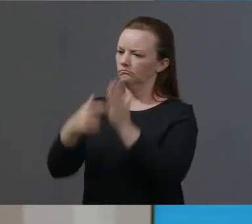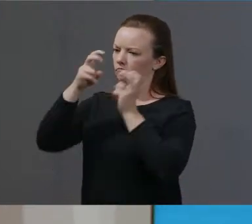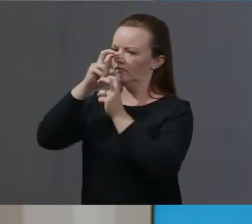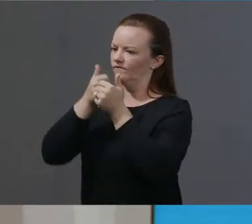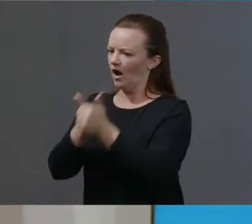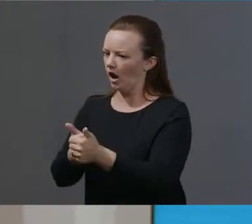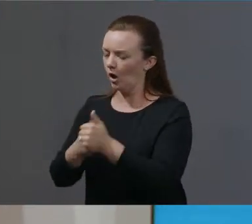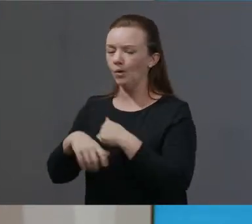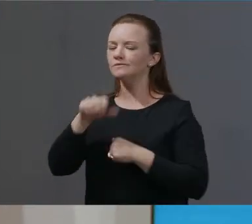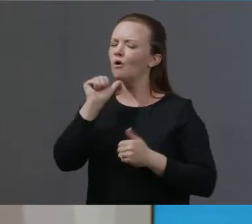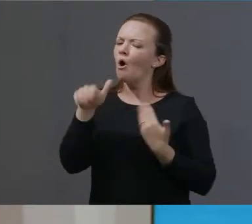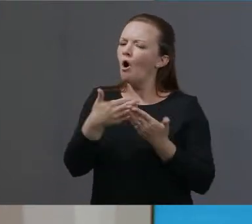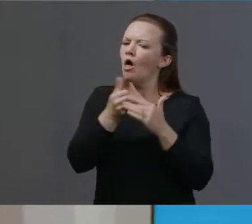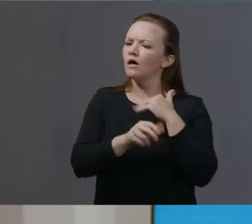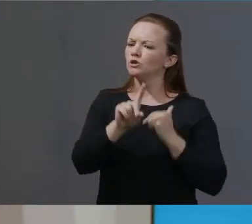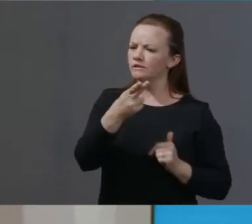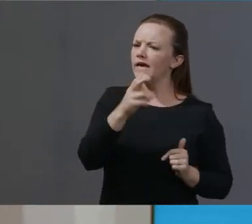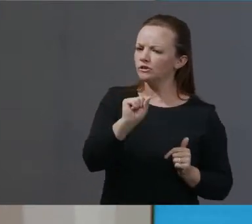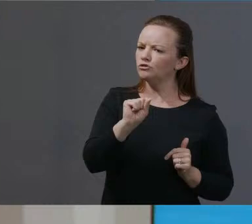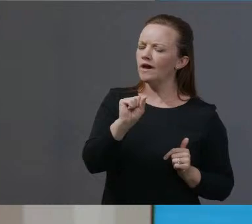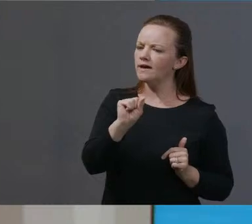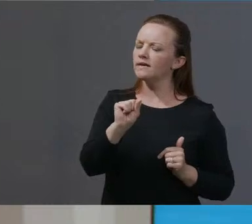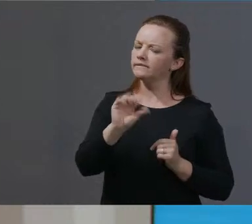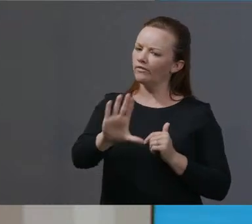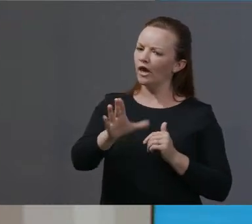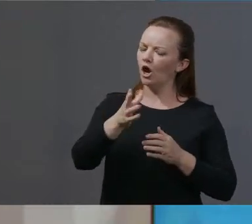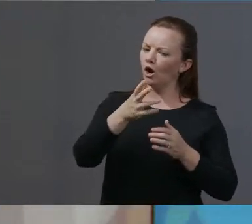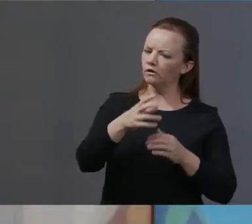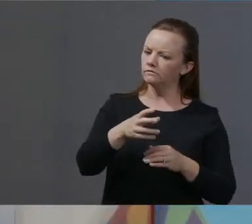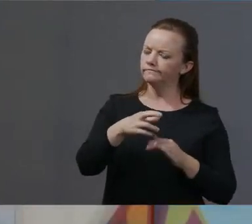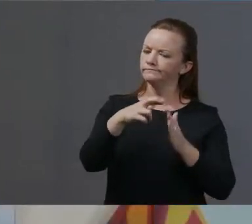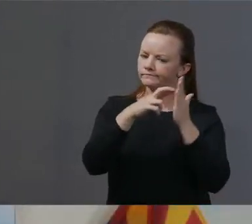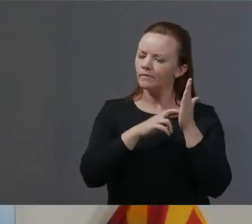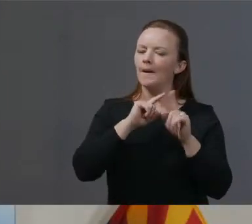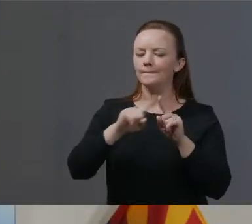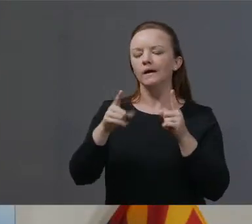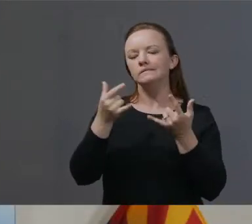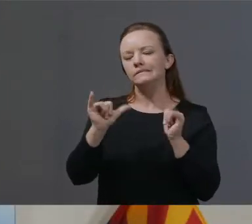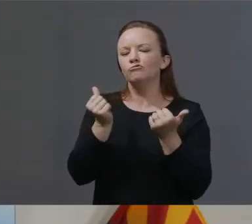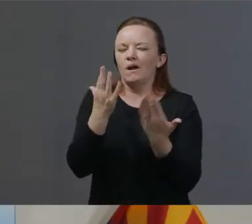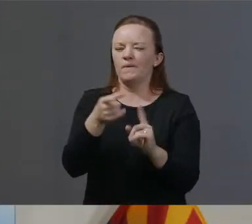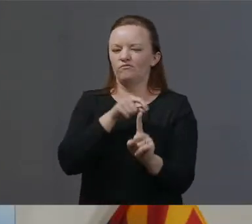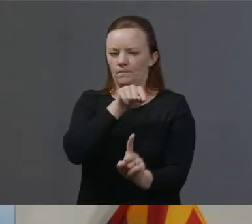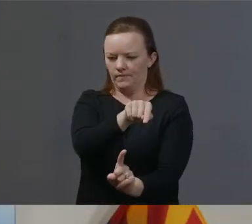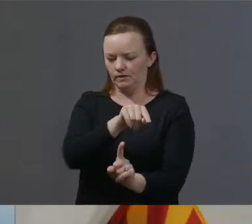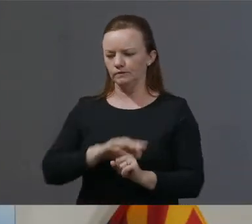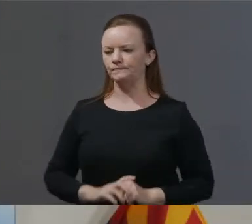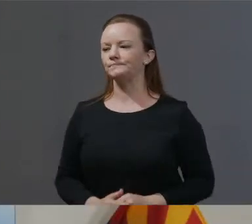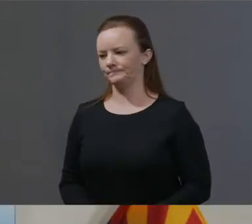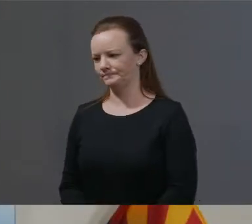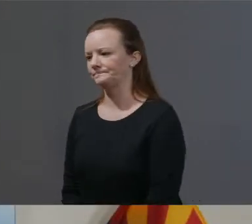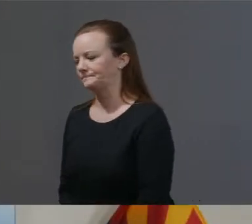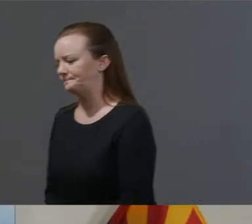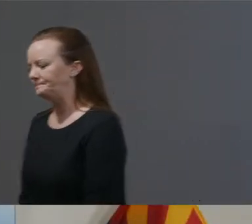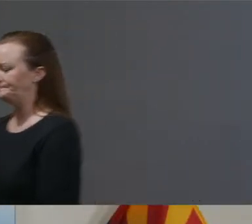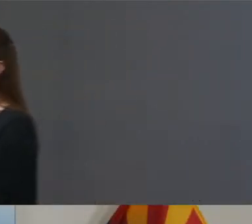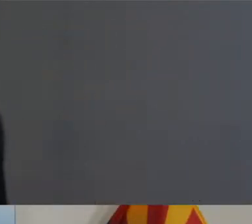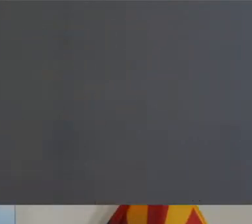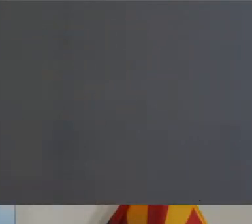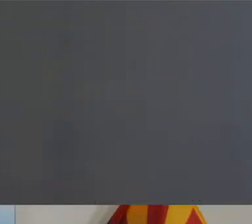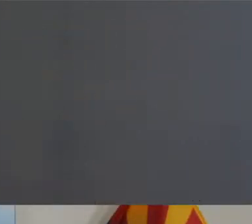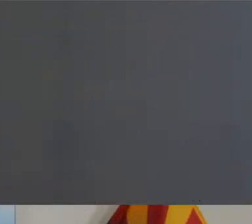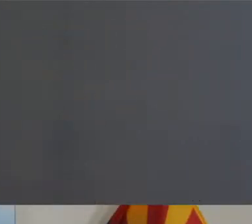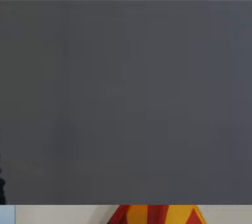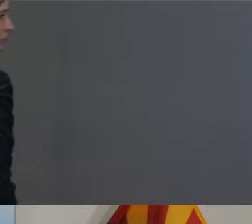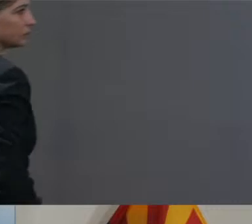making the recommendations. We're going to go back to the Zoom board. We're going to go to Vaughn Hilliard. Vaughn, go